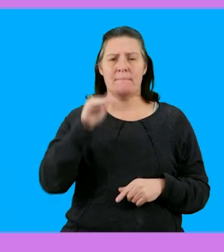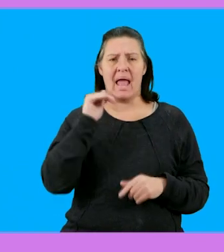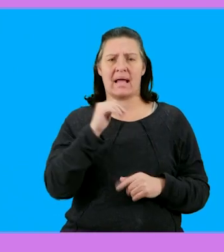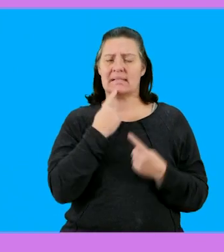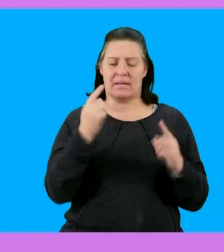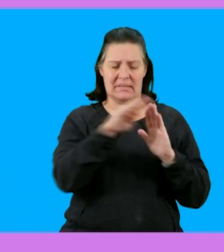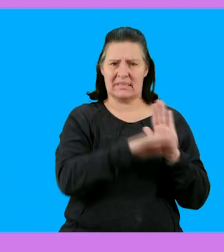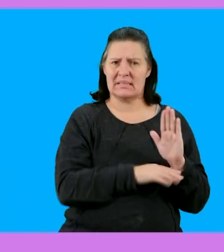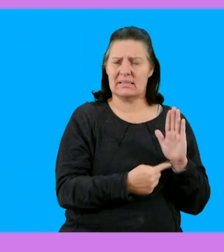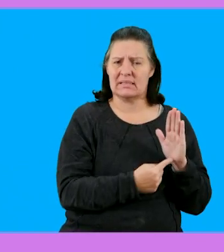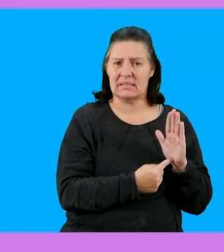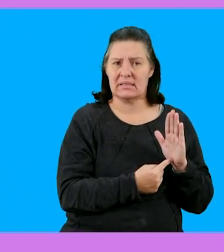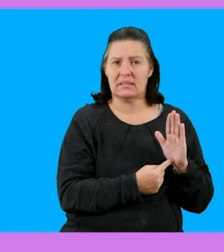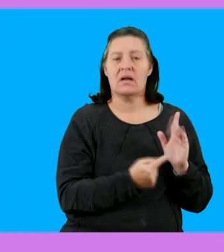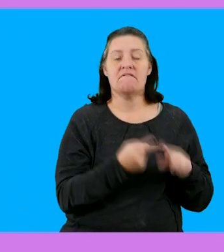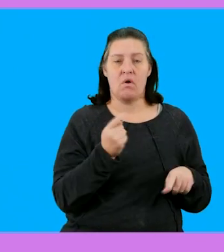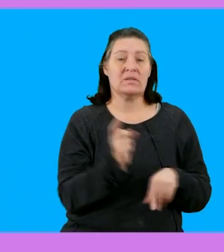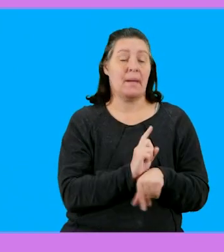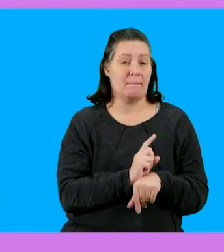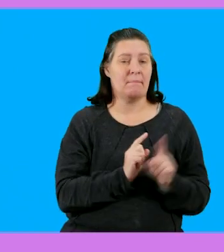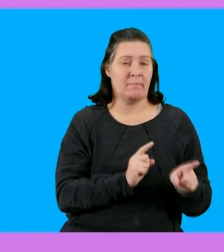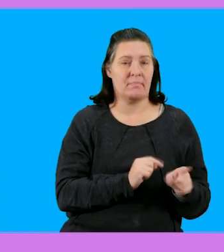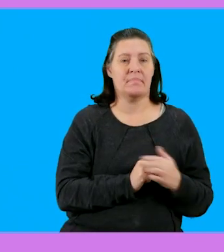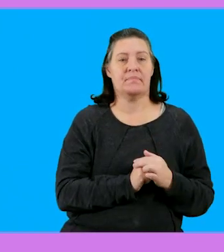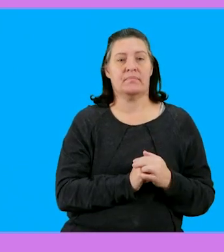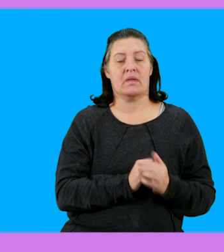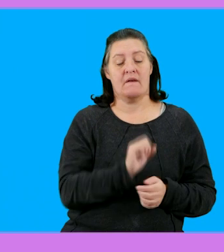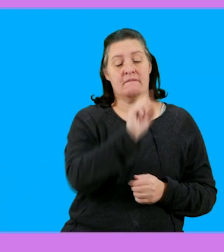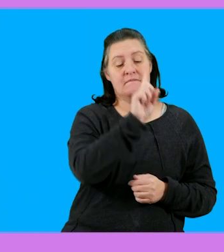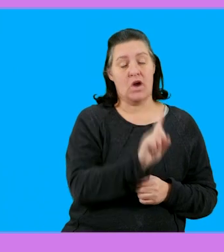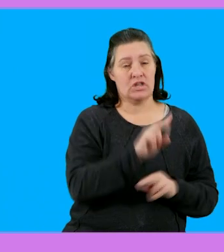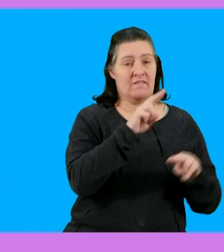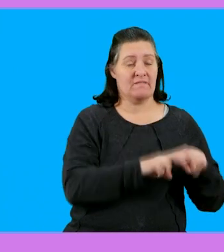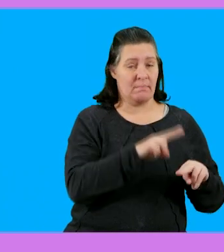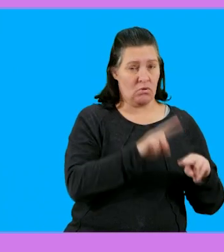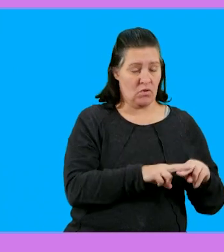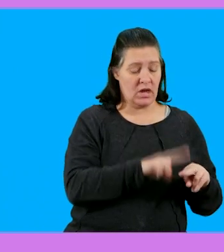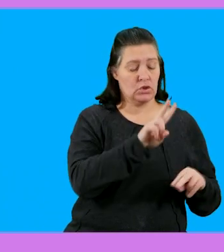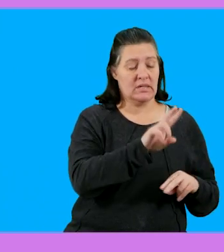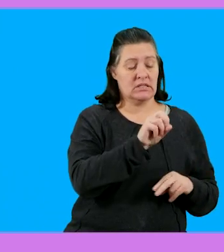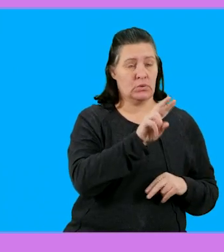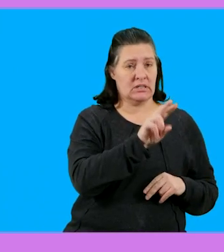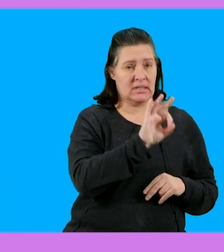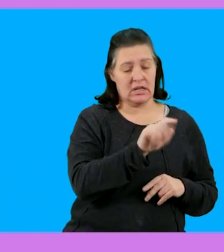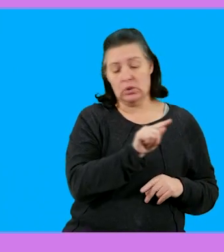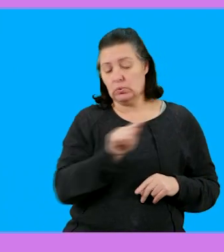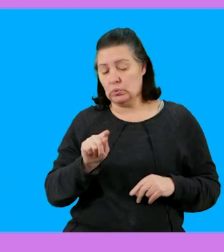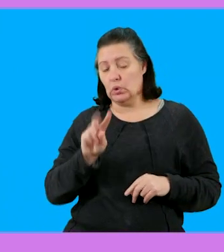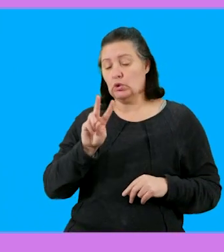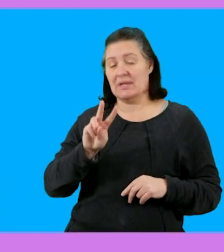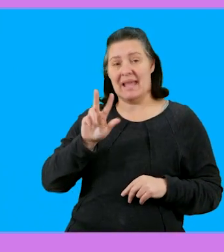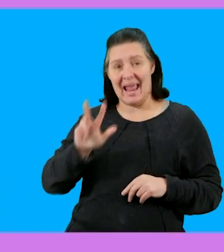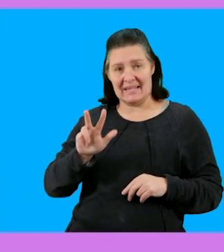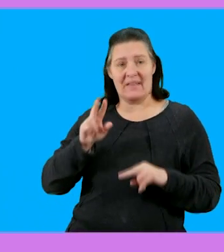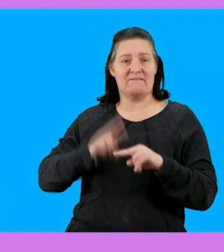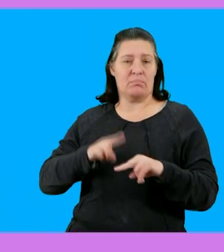see here the statement for period. That will be the 1st of February 2023 to the 28th